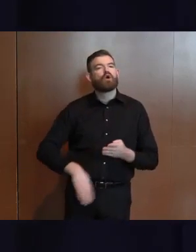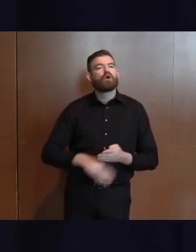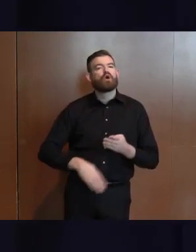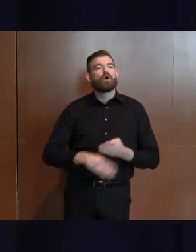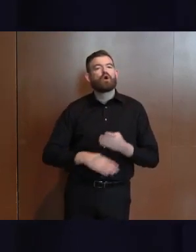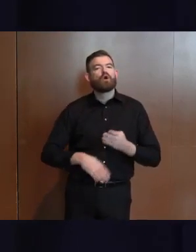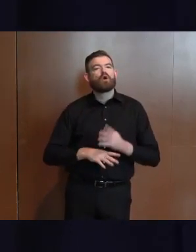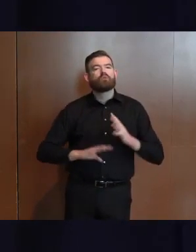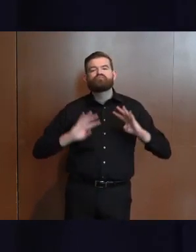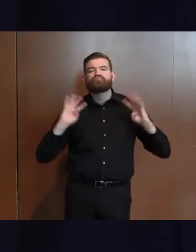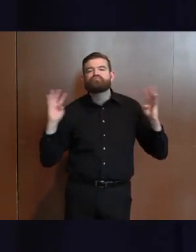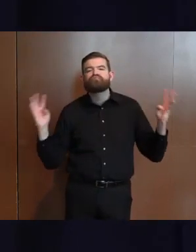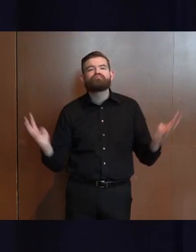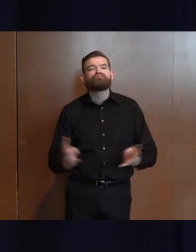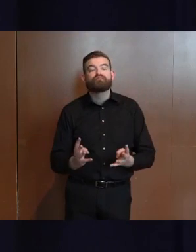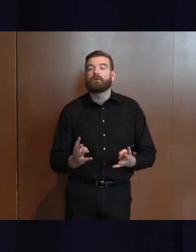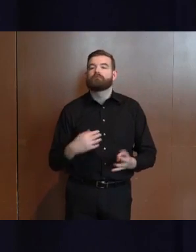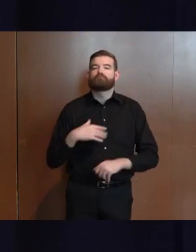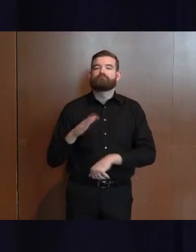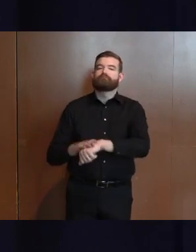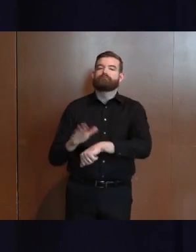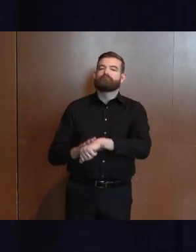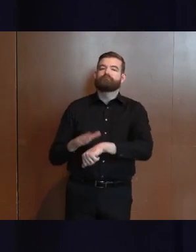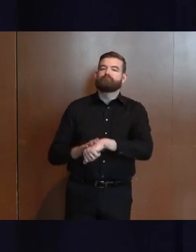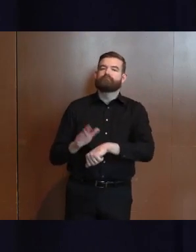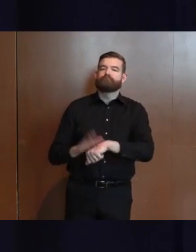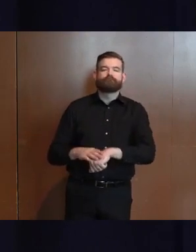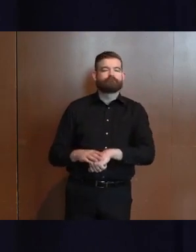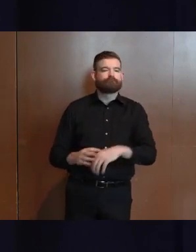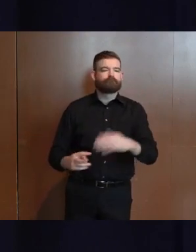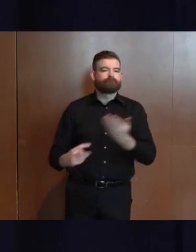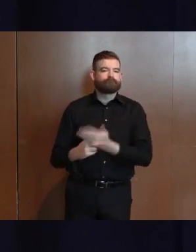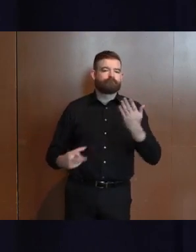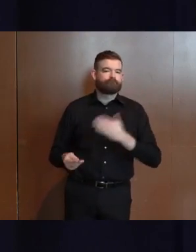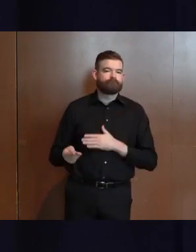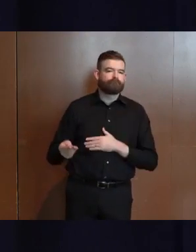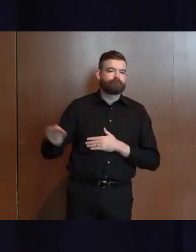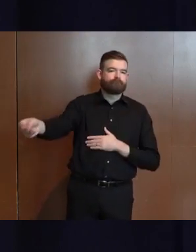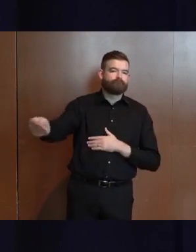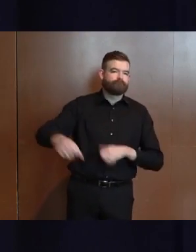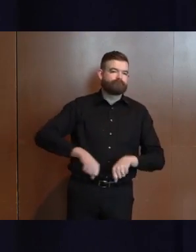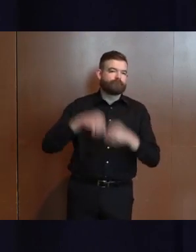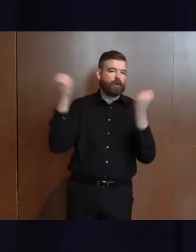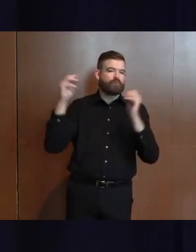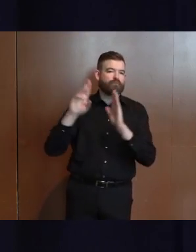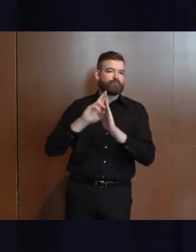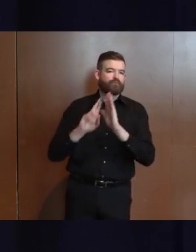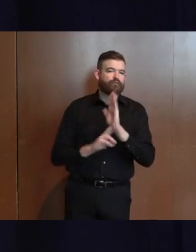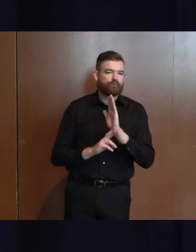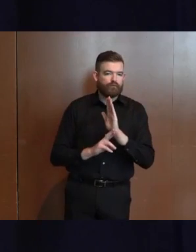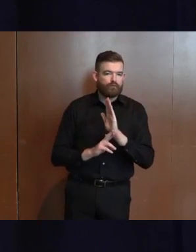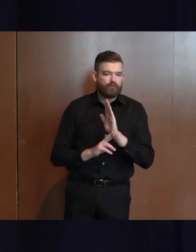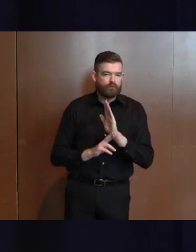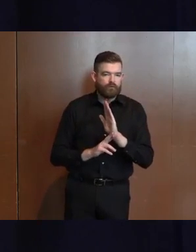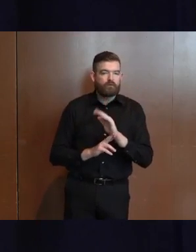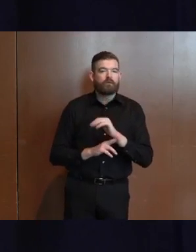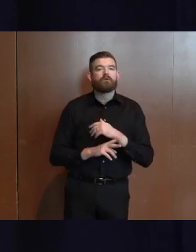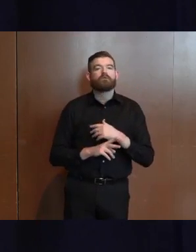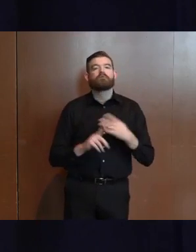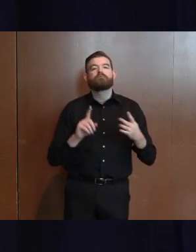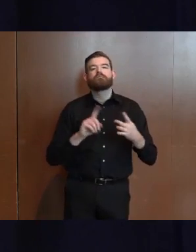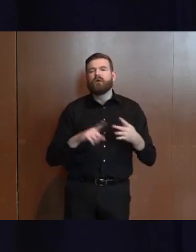was not warned last night. He was cited for violating the EO. In Lakewood, there was a gathering which resulted